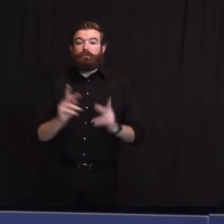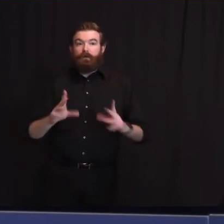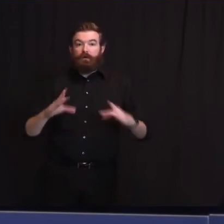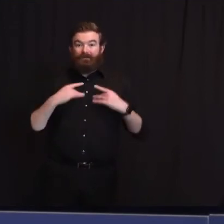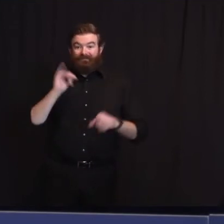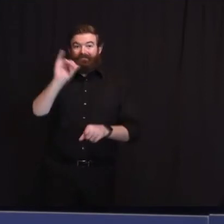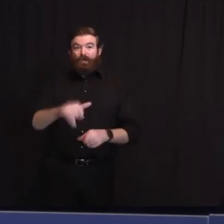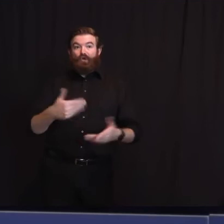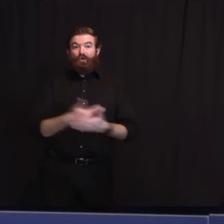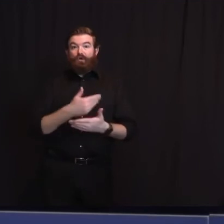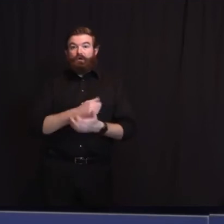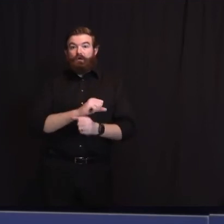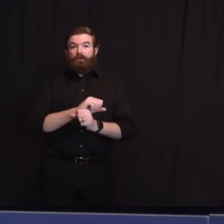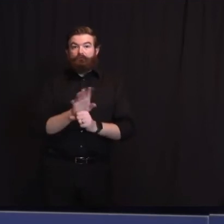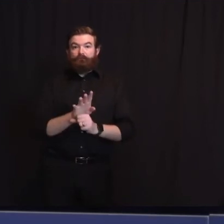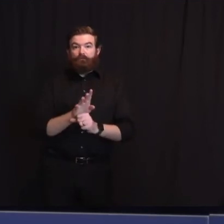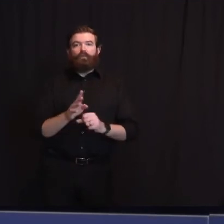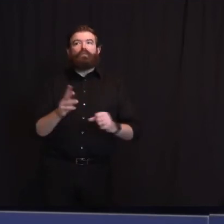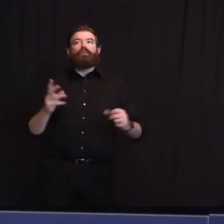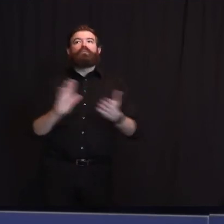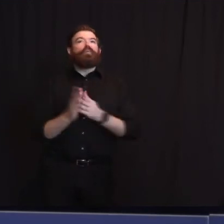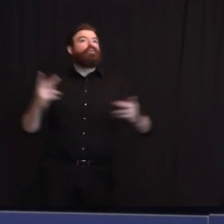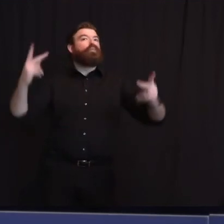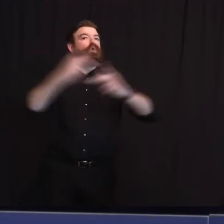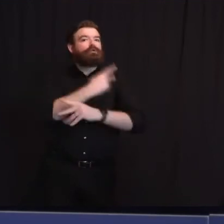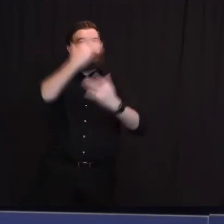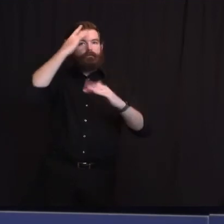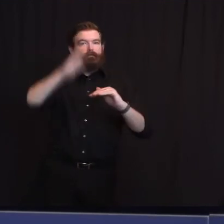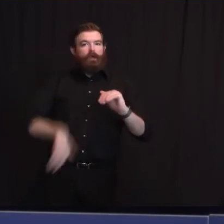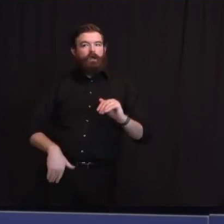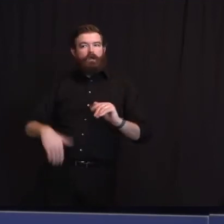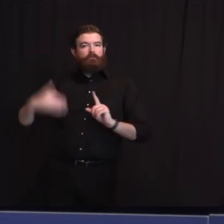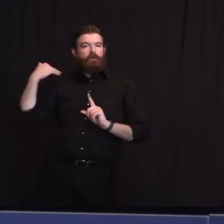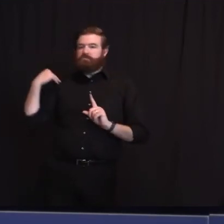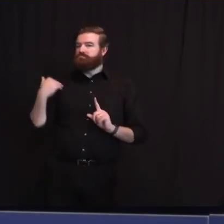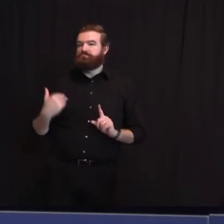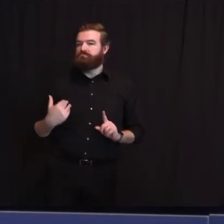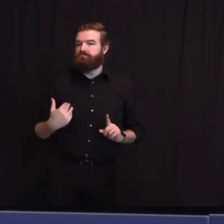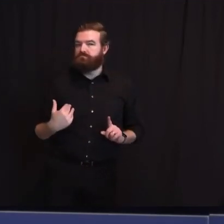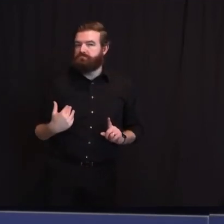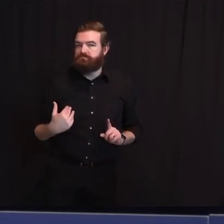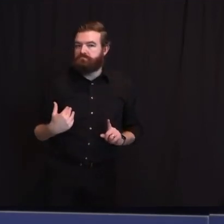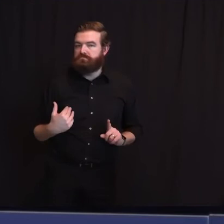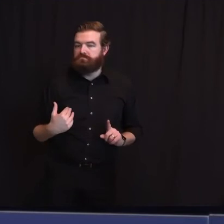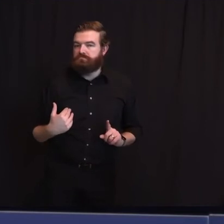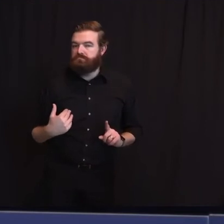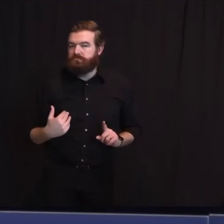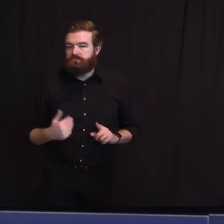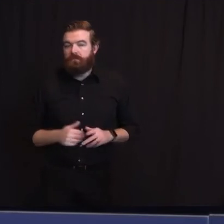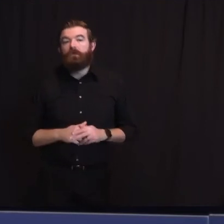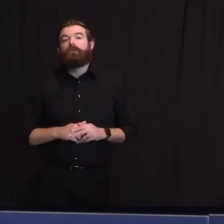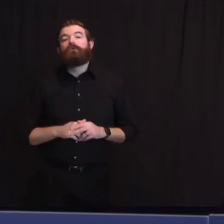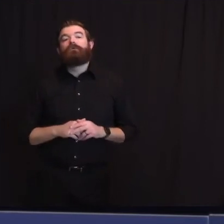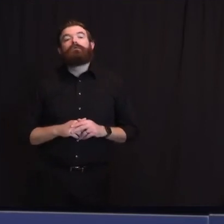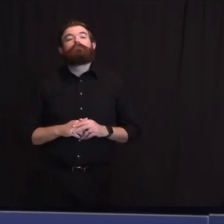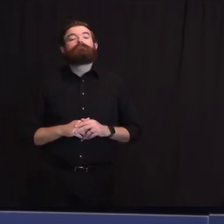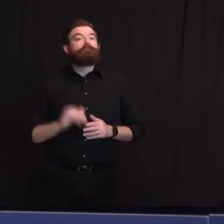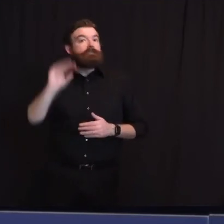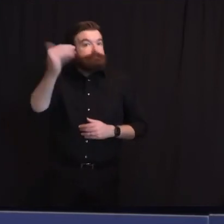disease, according to the CDC. It is also reported that the current vaccines are effective